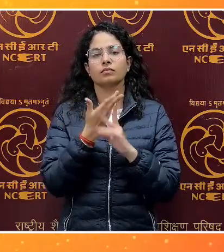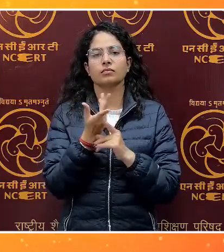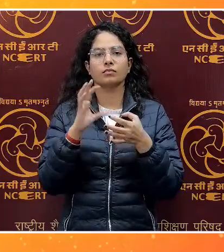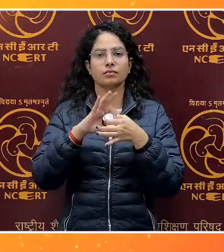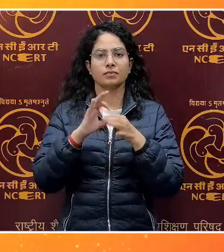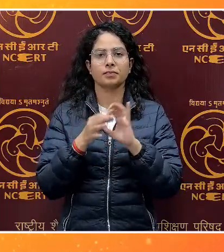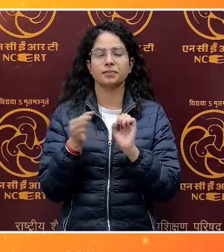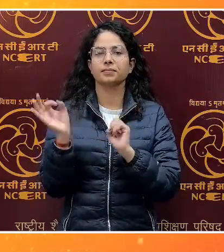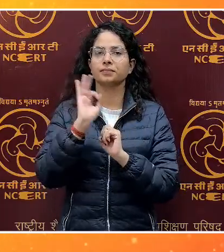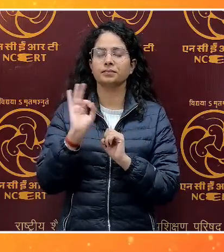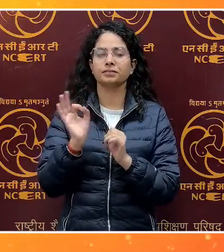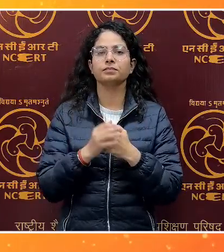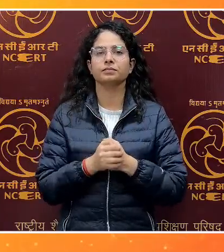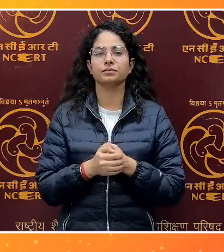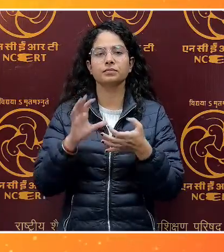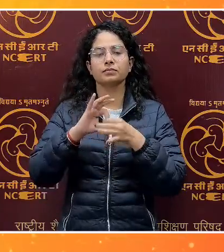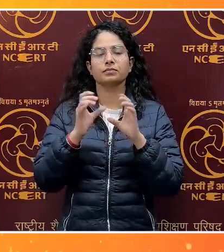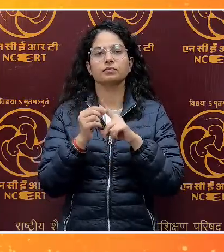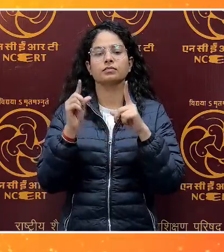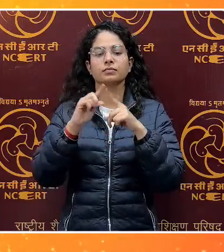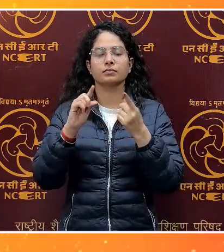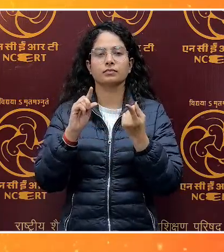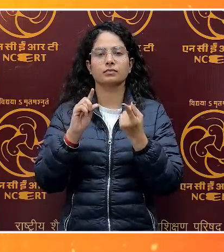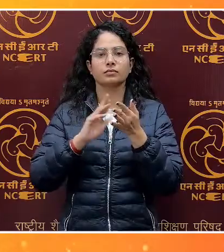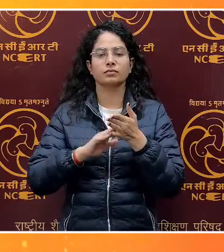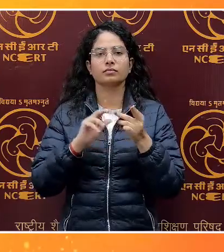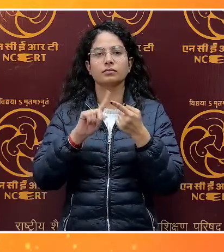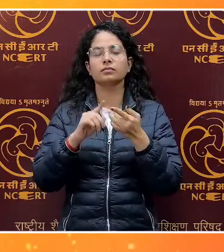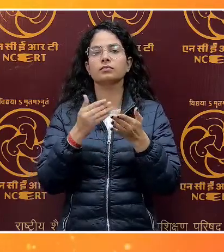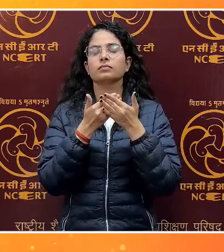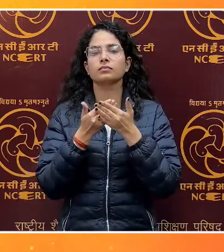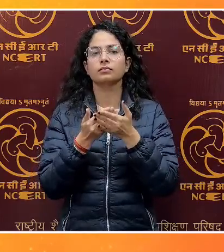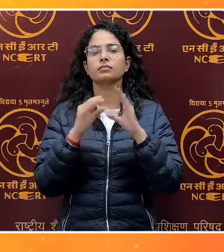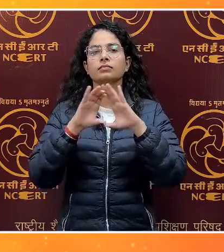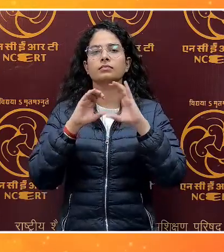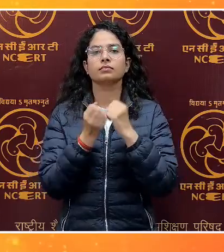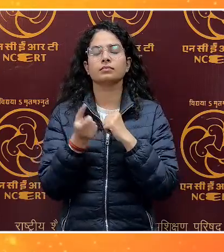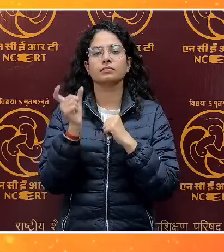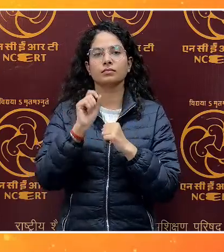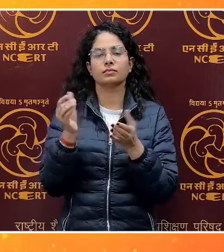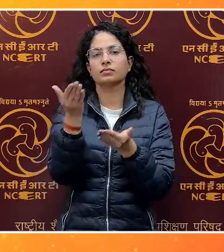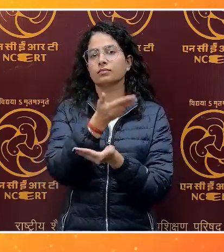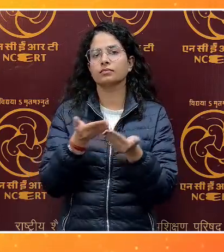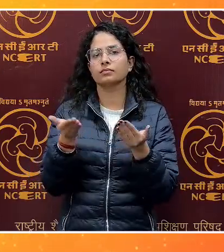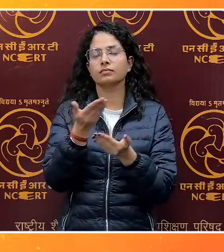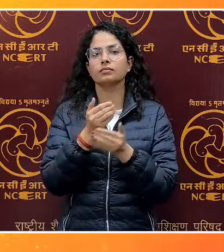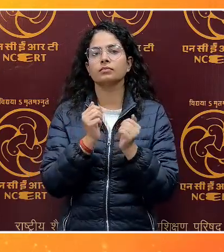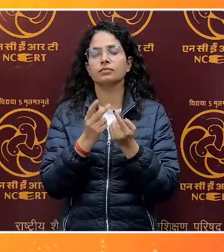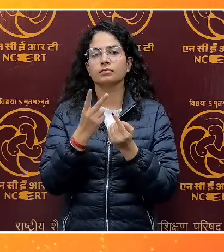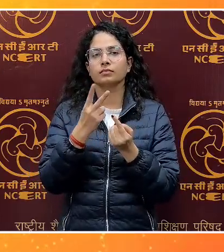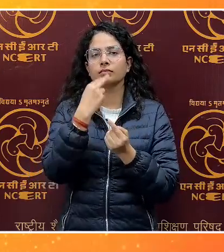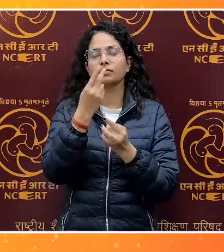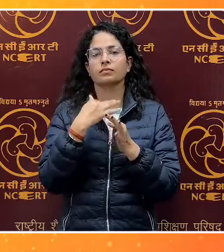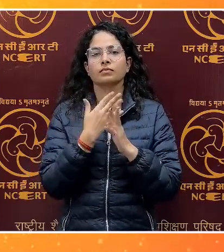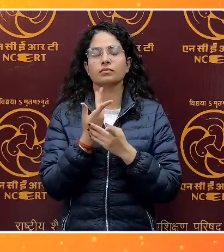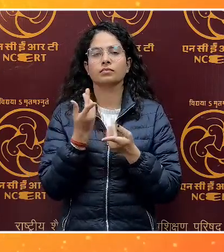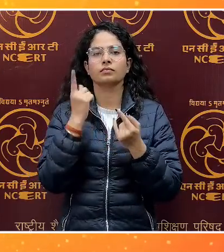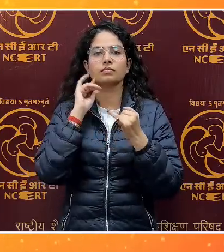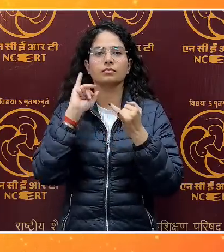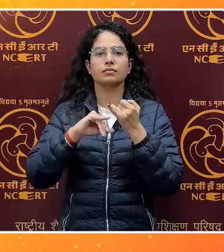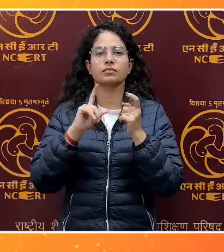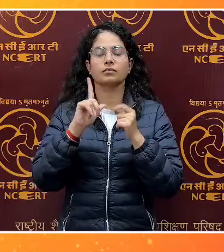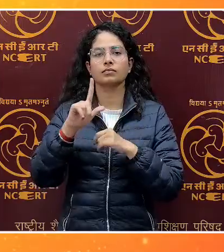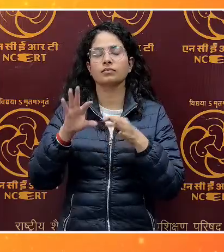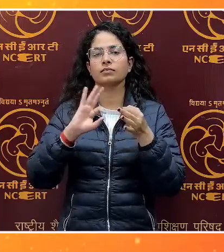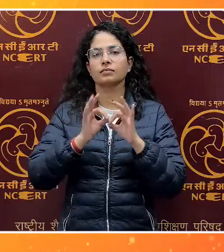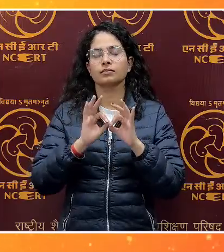Official and NCERT PME Vidya class number 10. And dear viewers, as you can see, I am accompanied by our sign language interpreter.